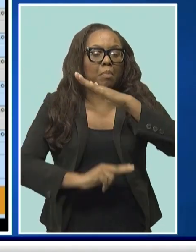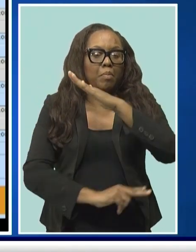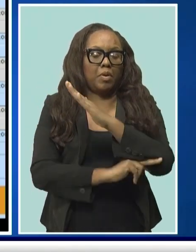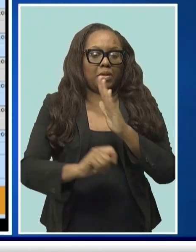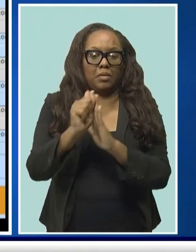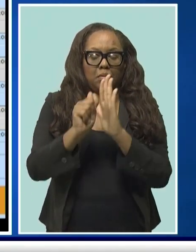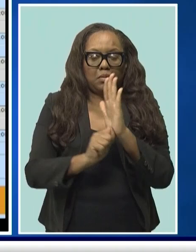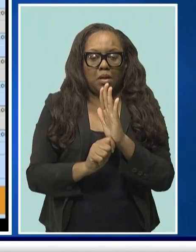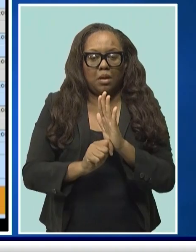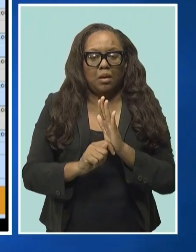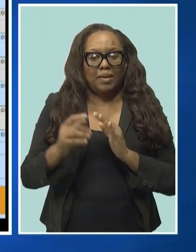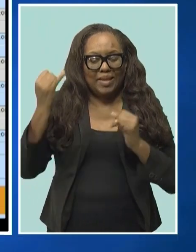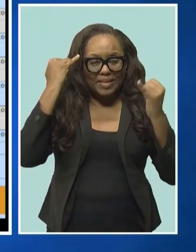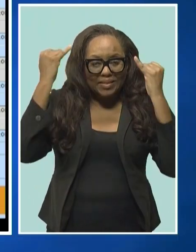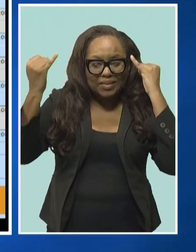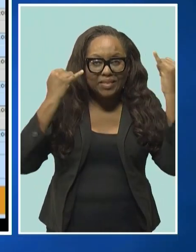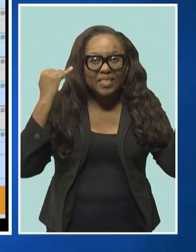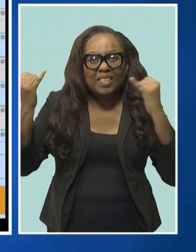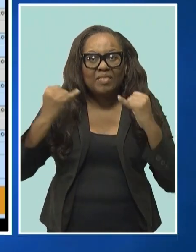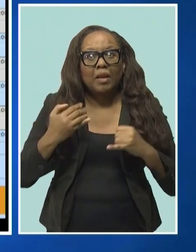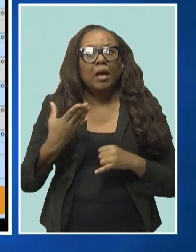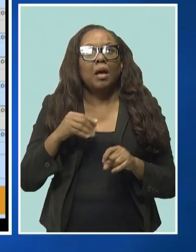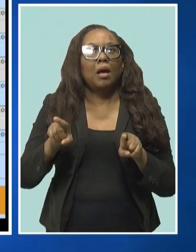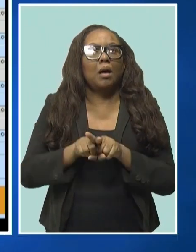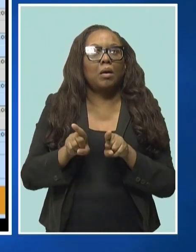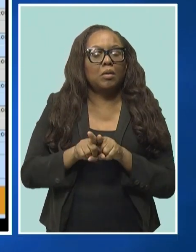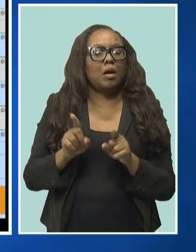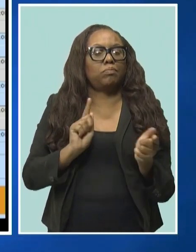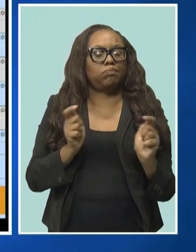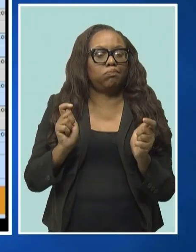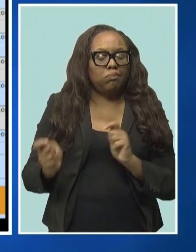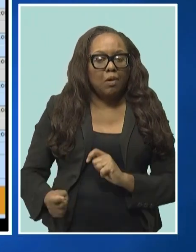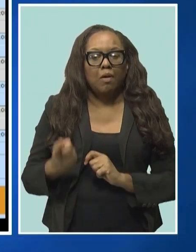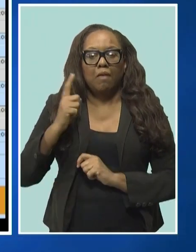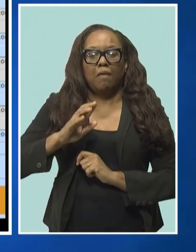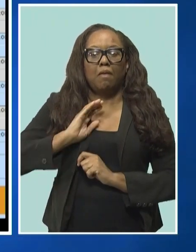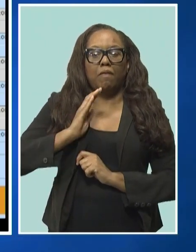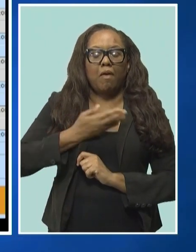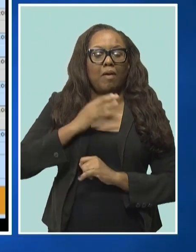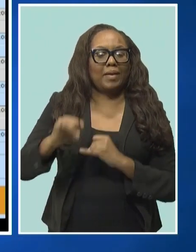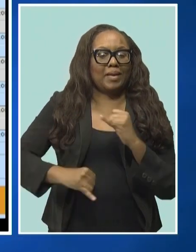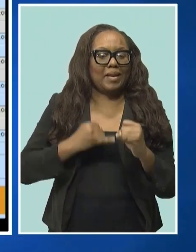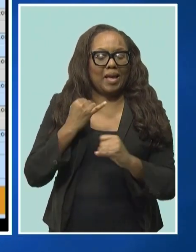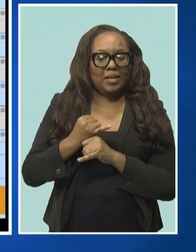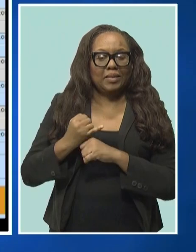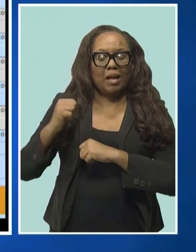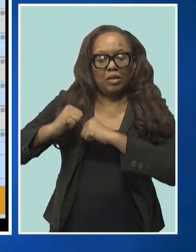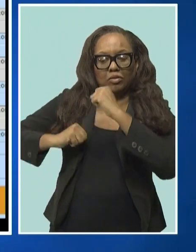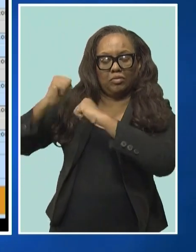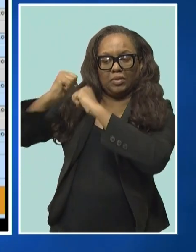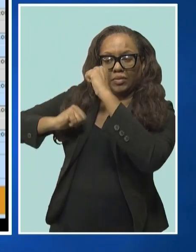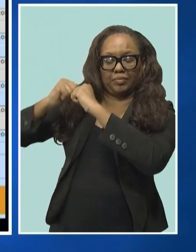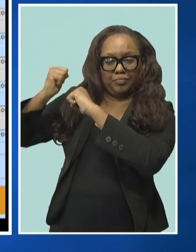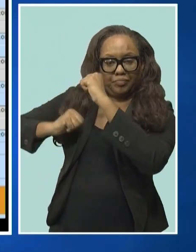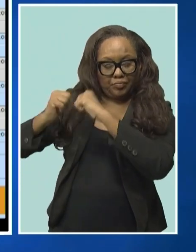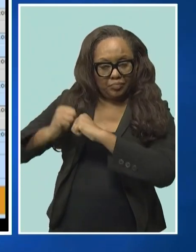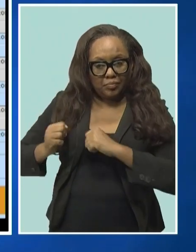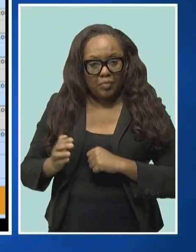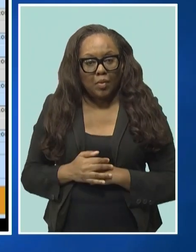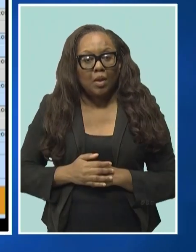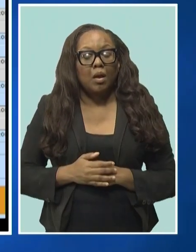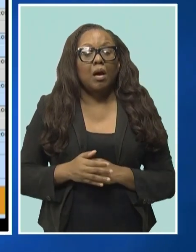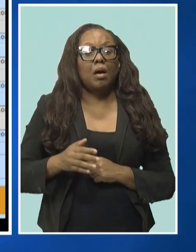reform to the international financial architecture. Because of its tripartite nature,